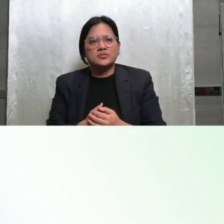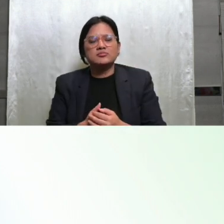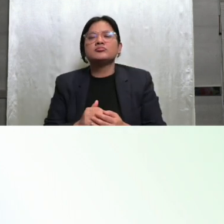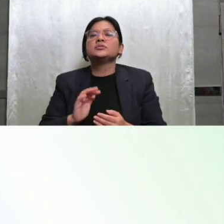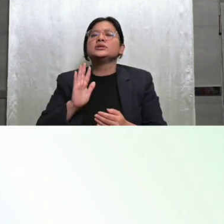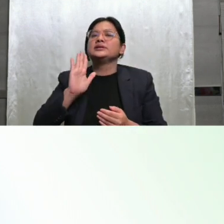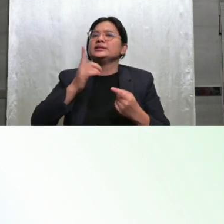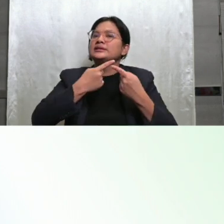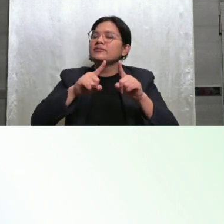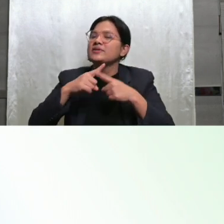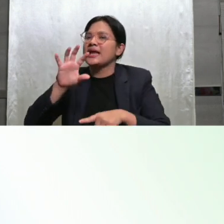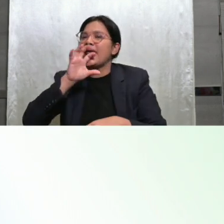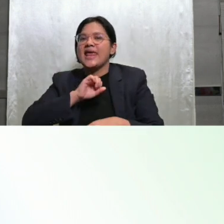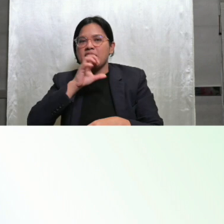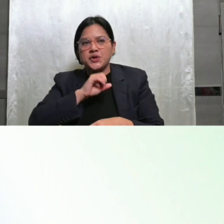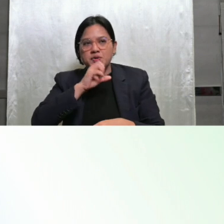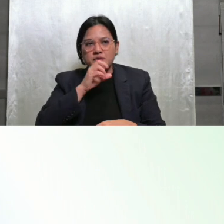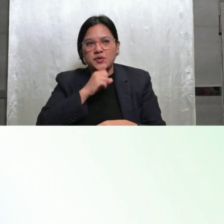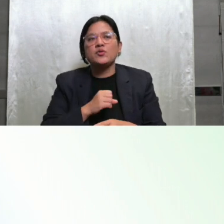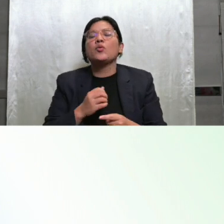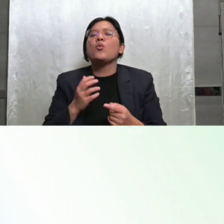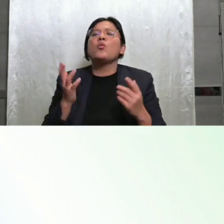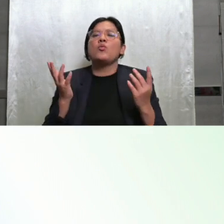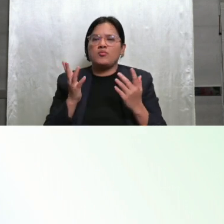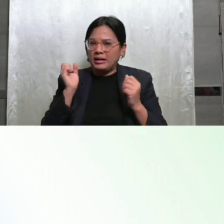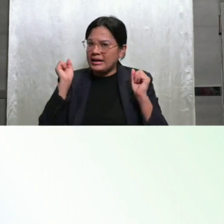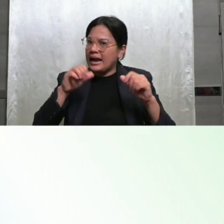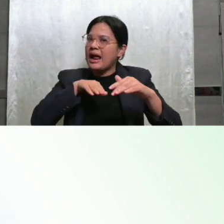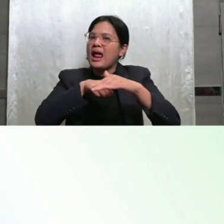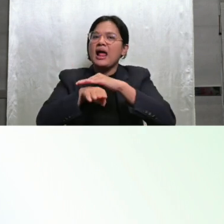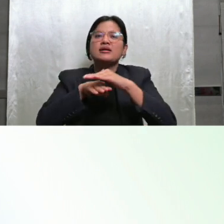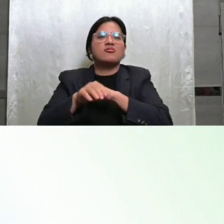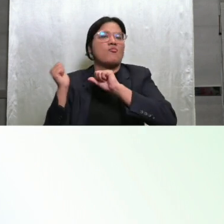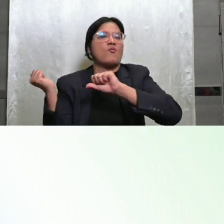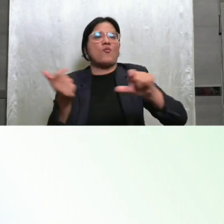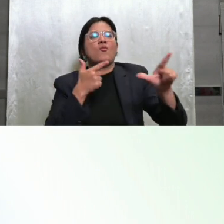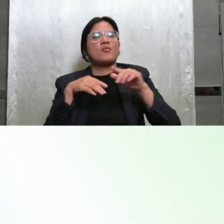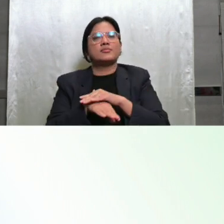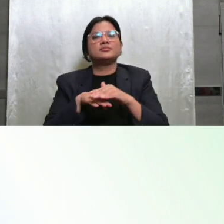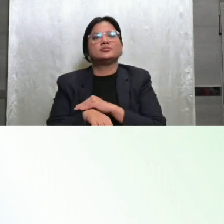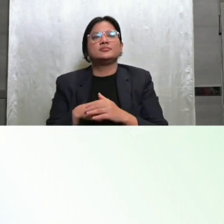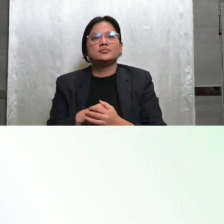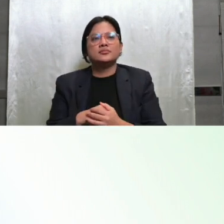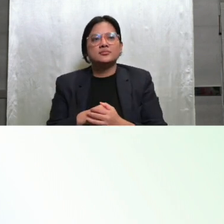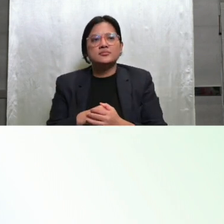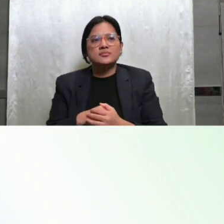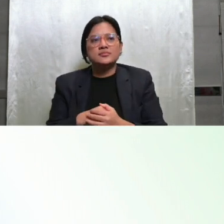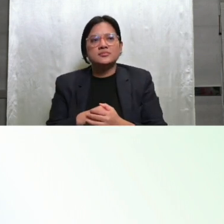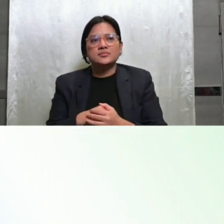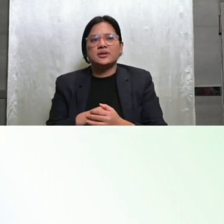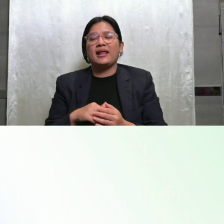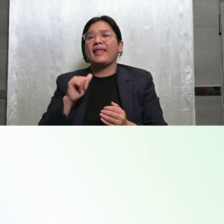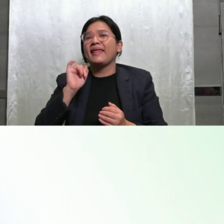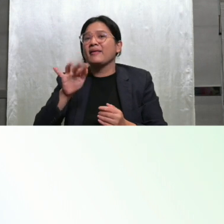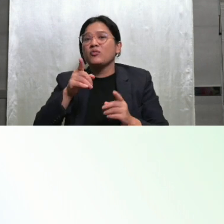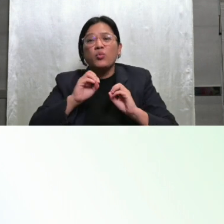cannot democratize education by only providing online access or only providing online access